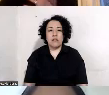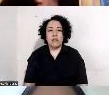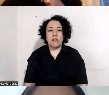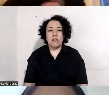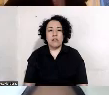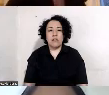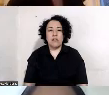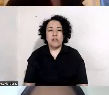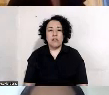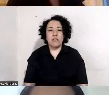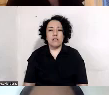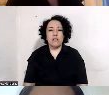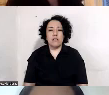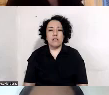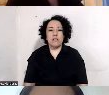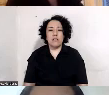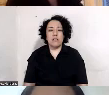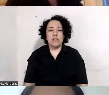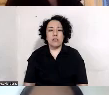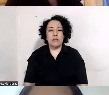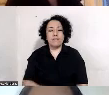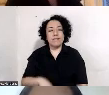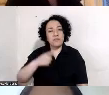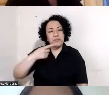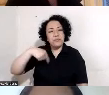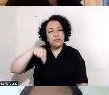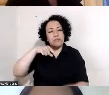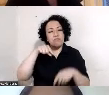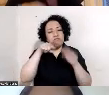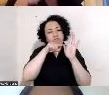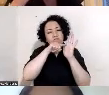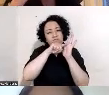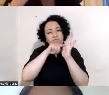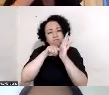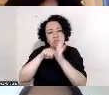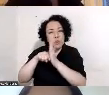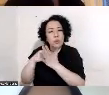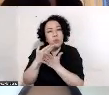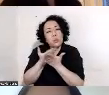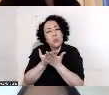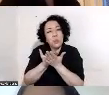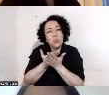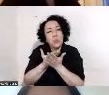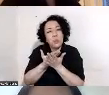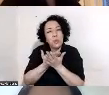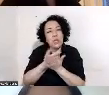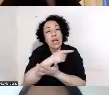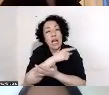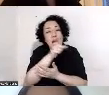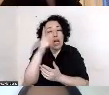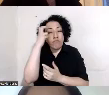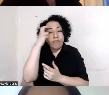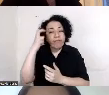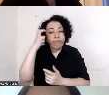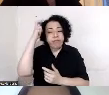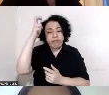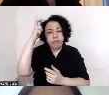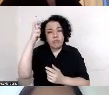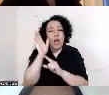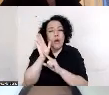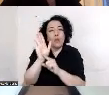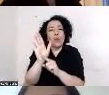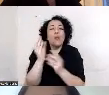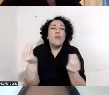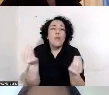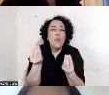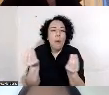high school. E o que nós viemos estudando é o que podemos fazer para esses alunos serem excelentes numa escola. O